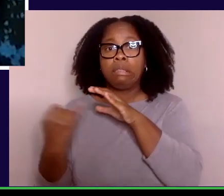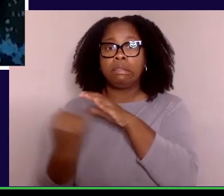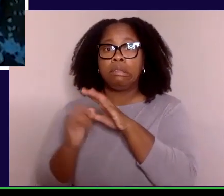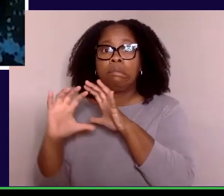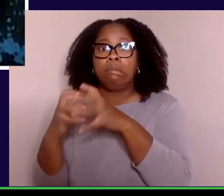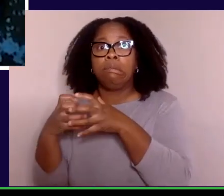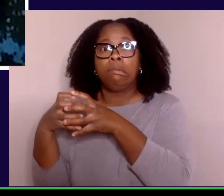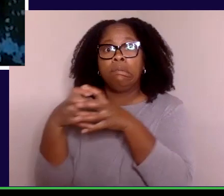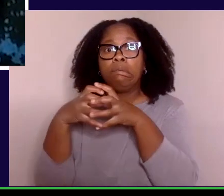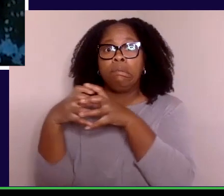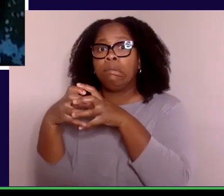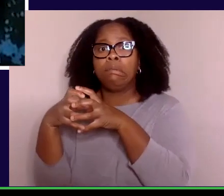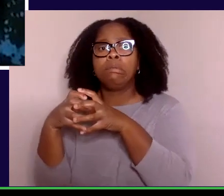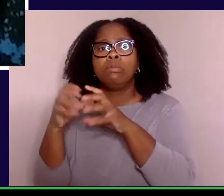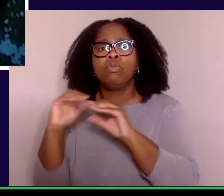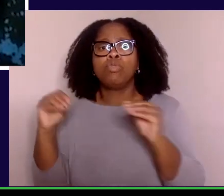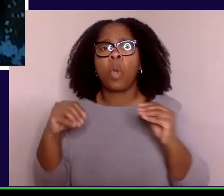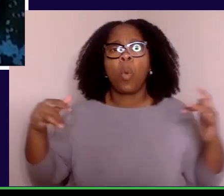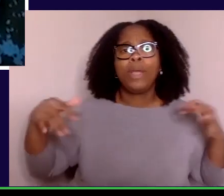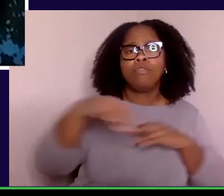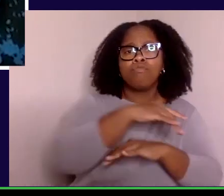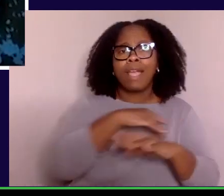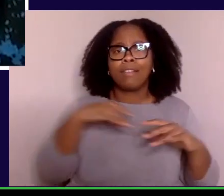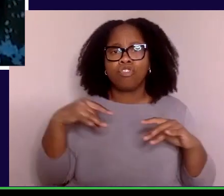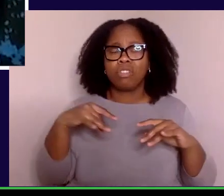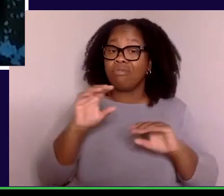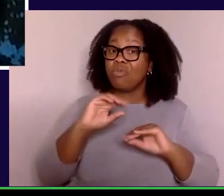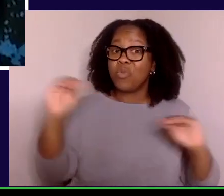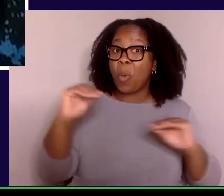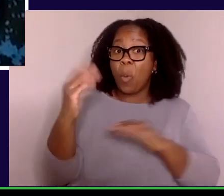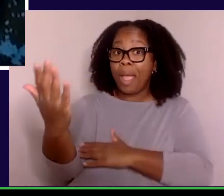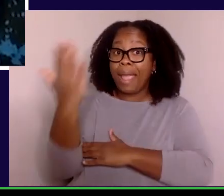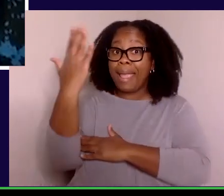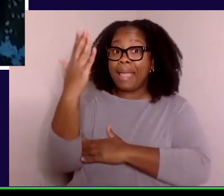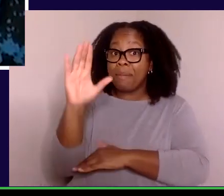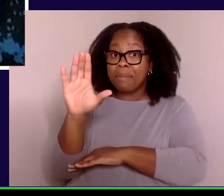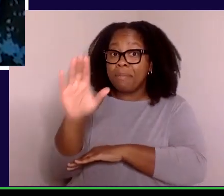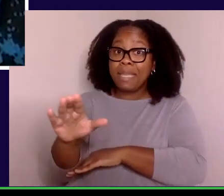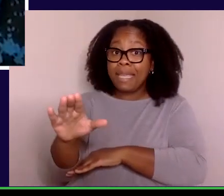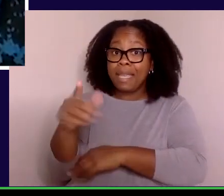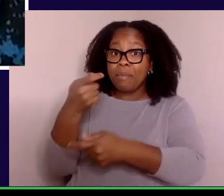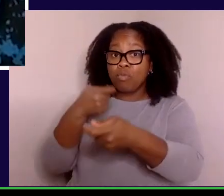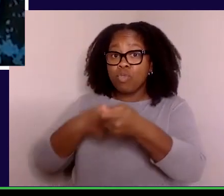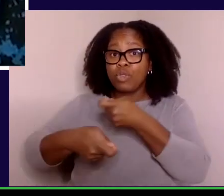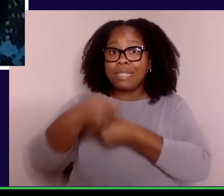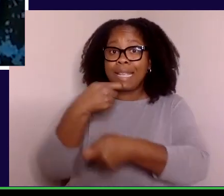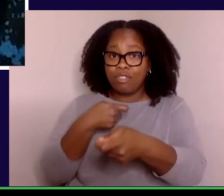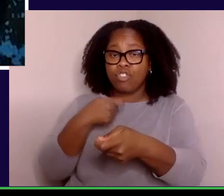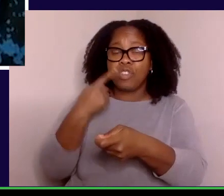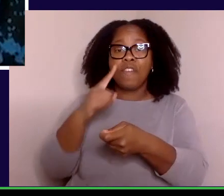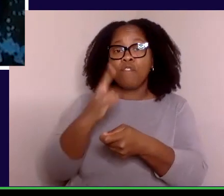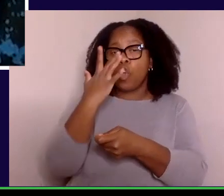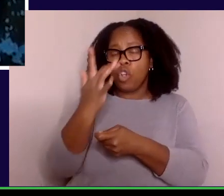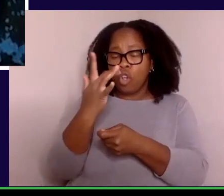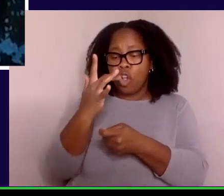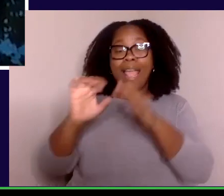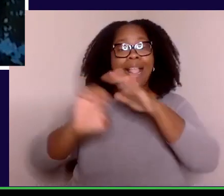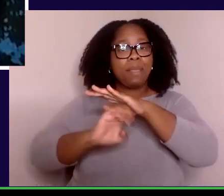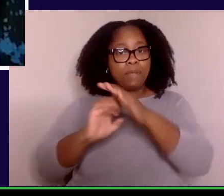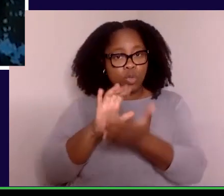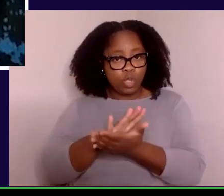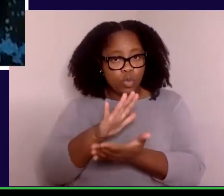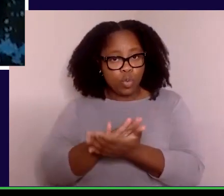cohorts. No AM/PM cohort rotation for elementary schools,